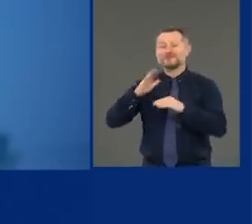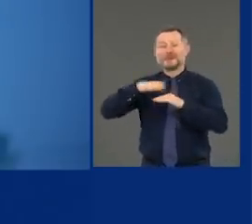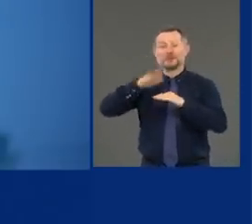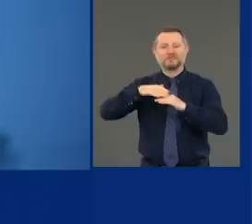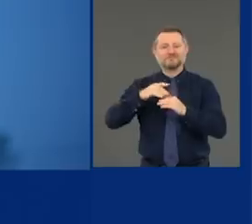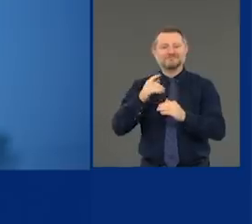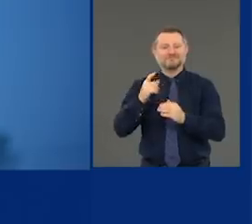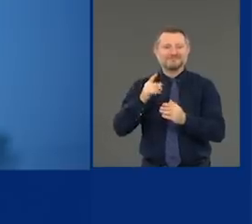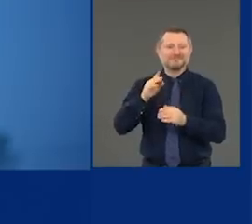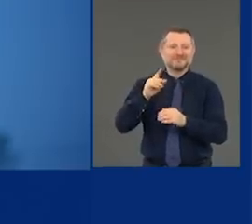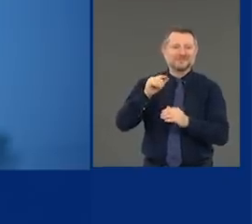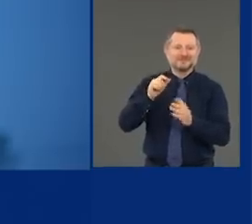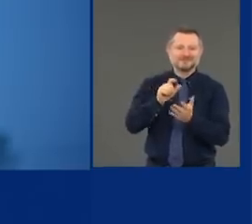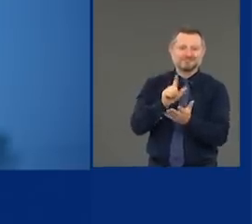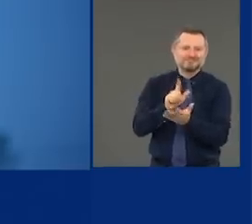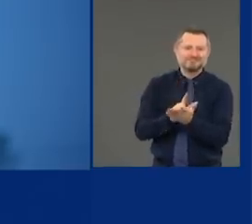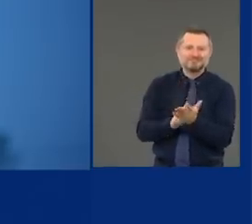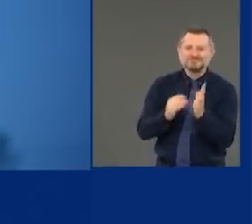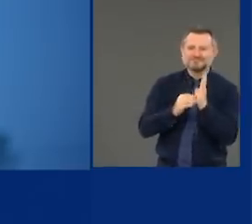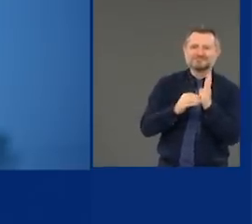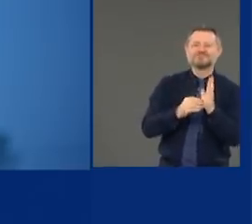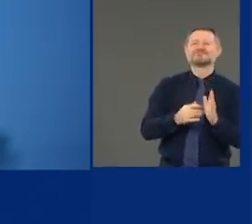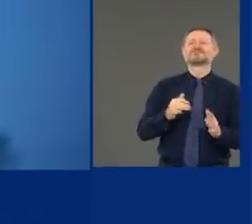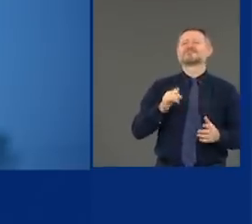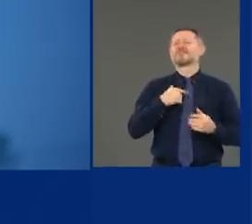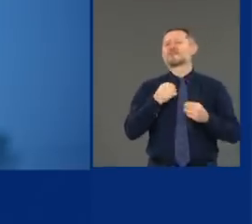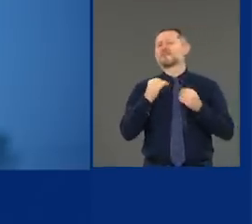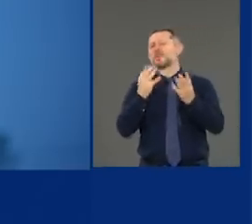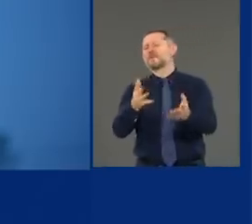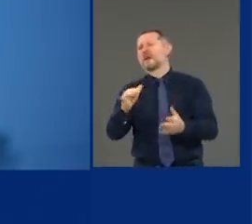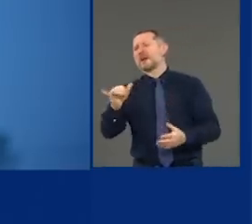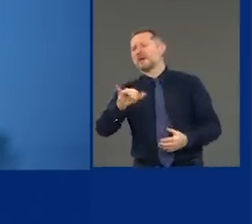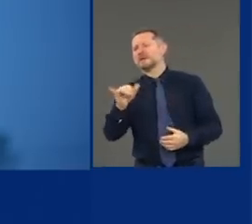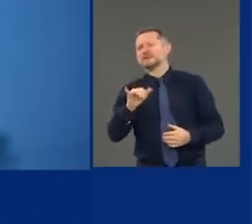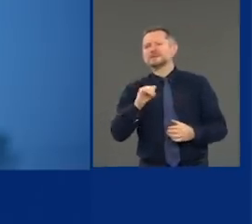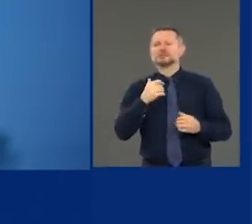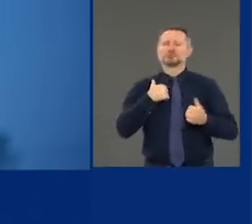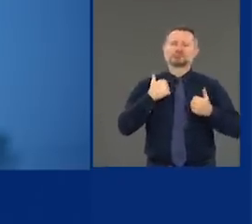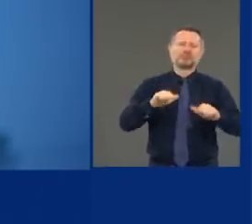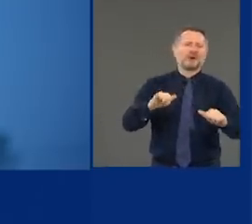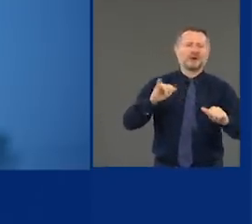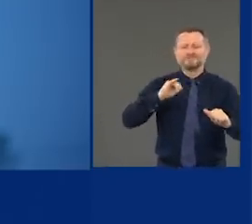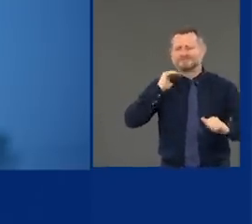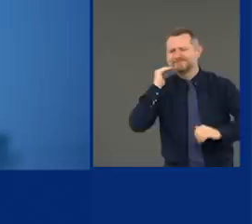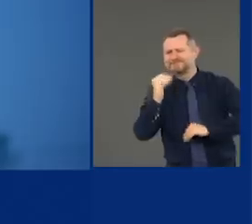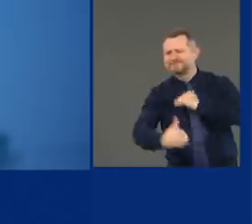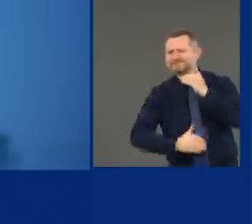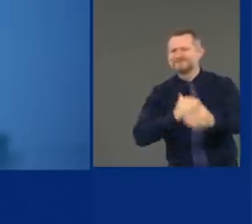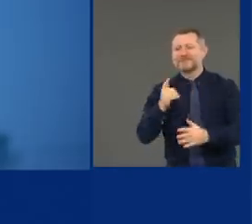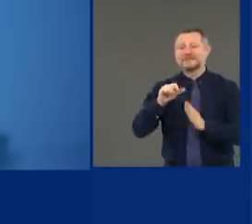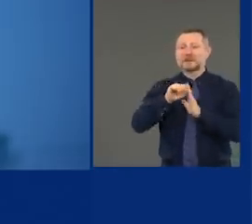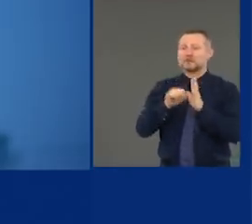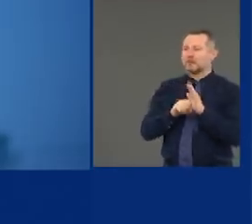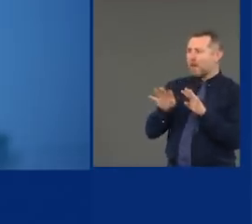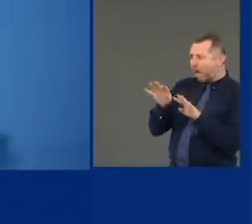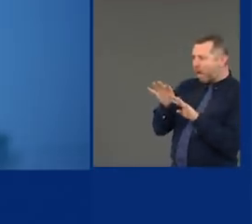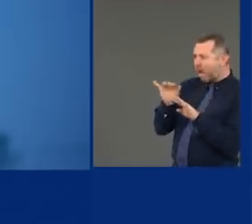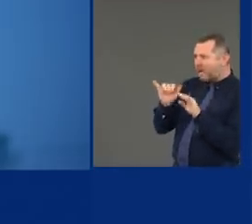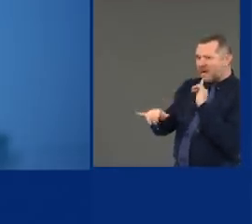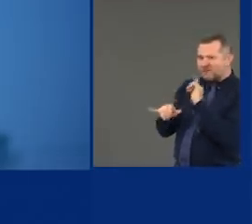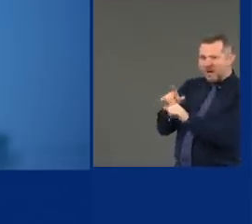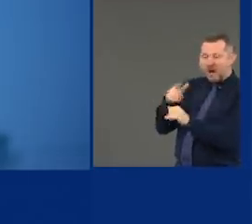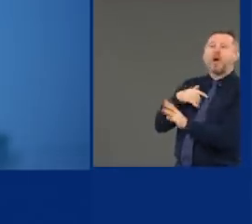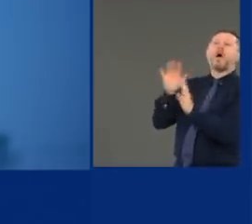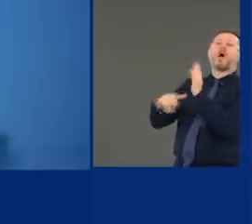and then it provides a spur for progressive action by the rest of the country. But this is also bigger than